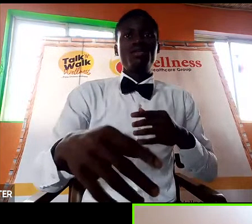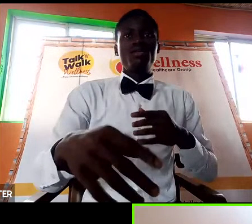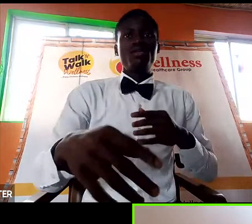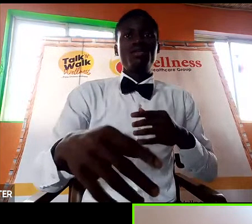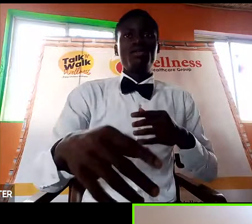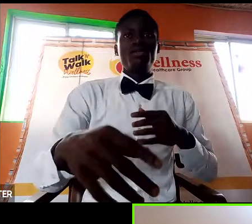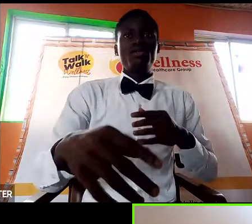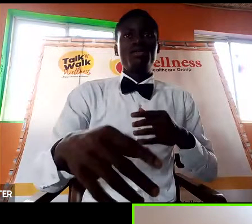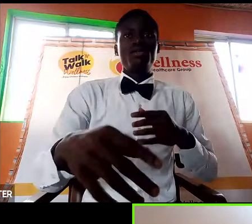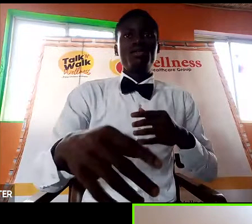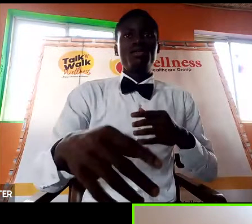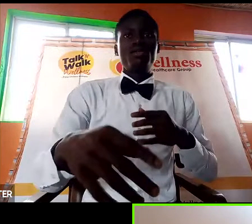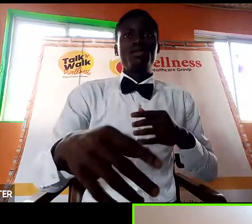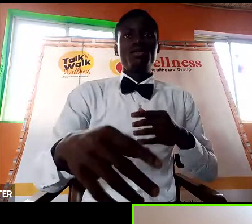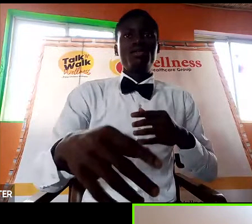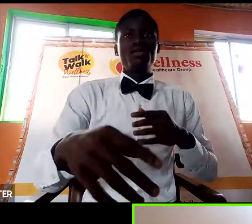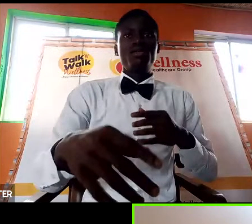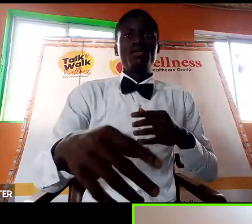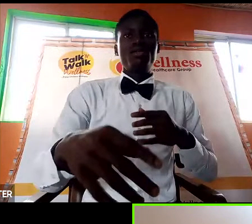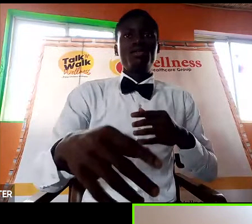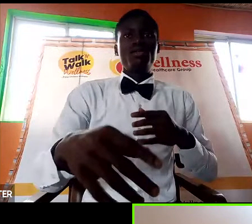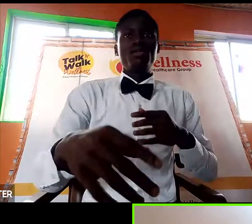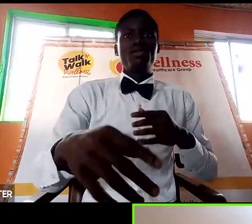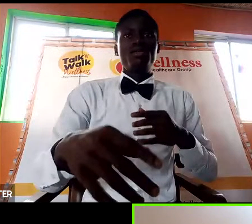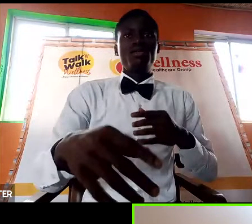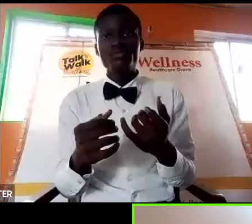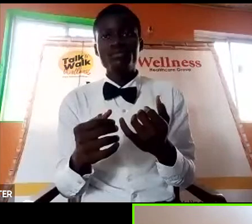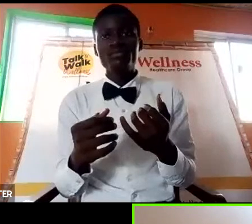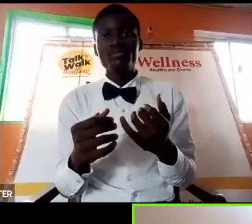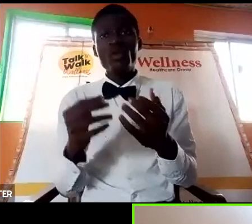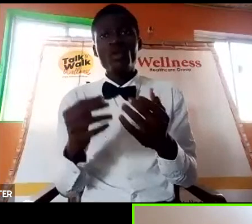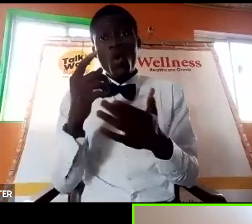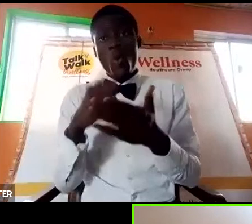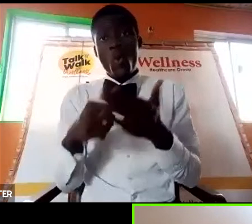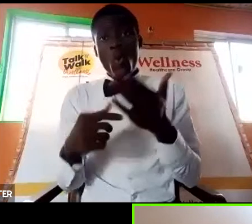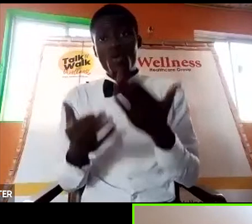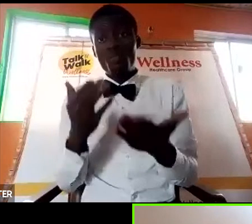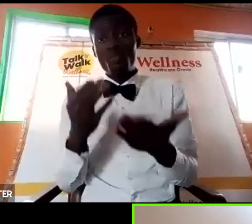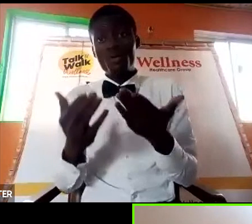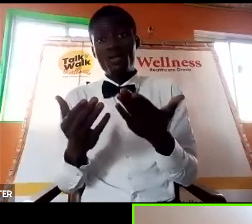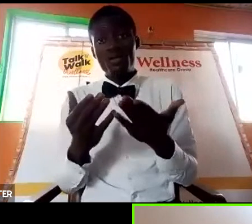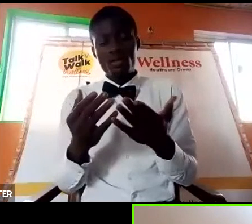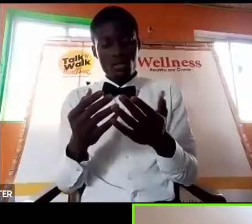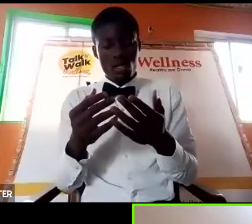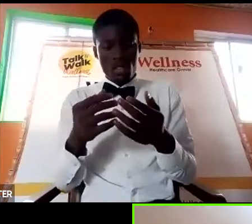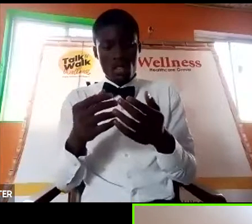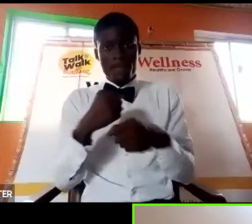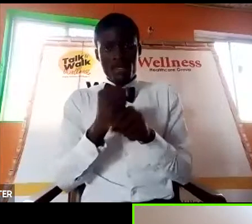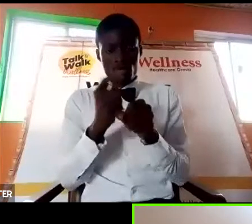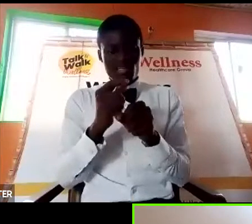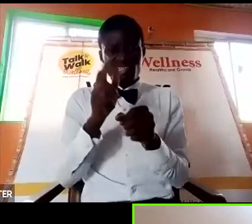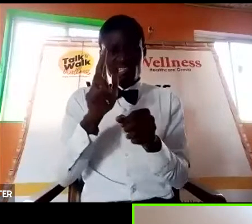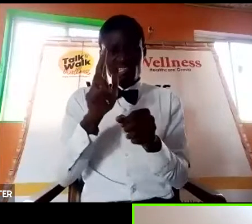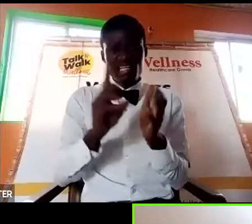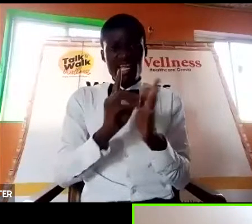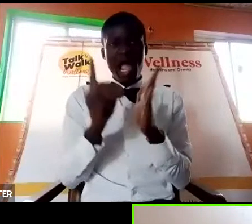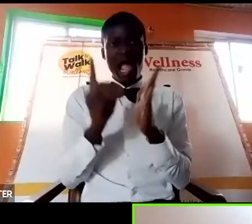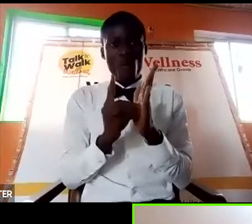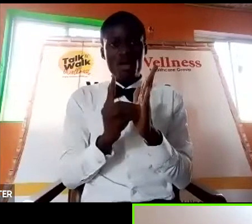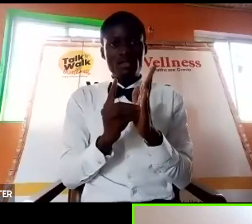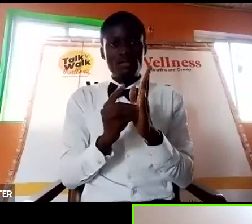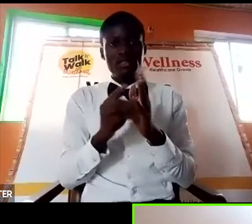exercise. What might take you 3 hours on a treadmill can take you 30 minutes with love